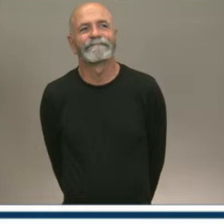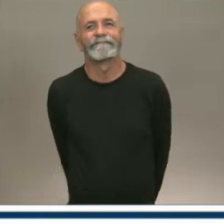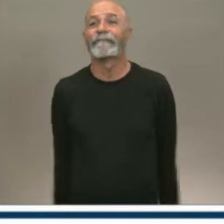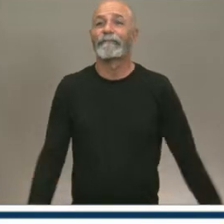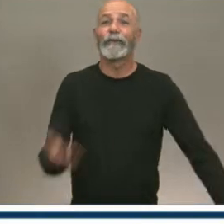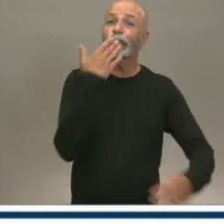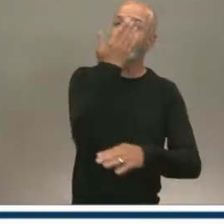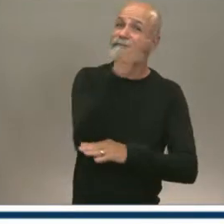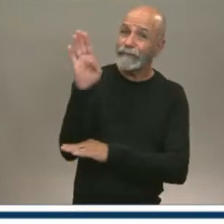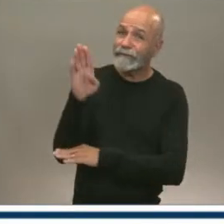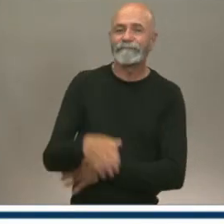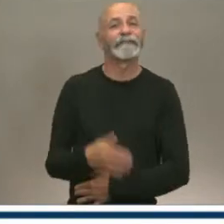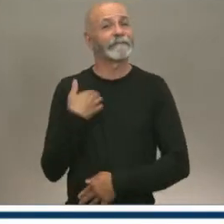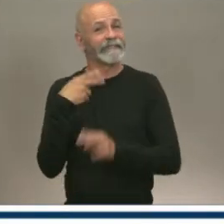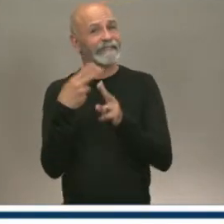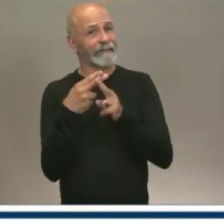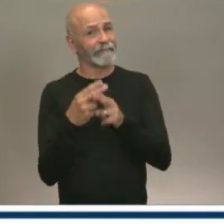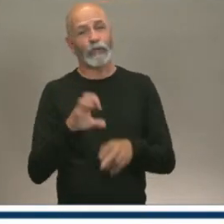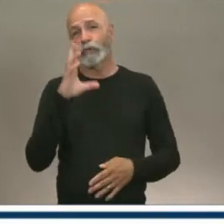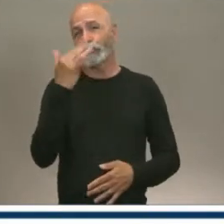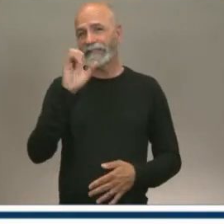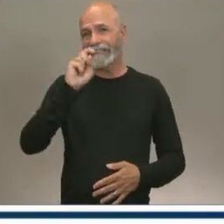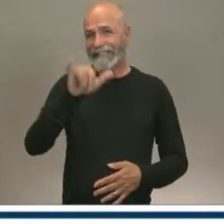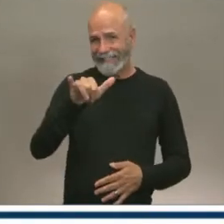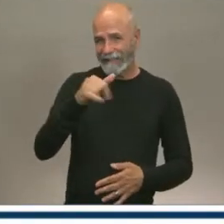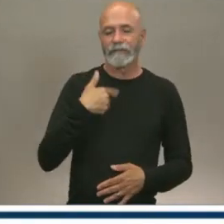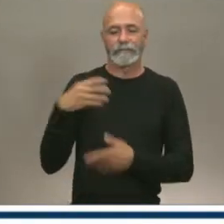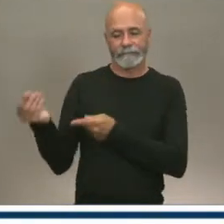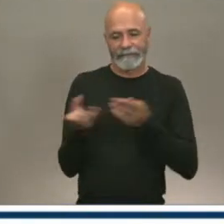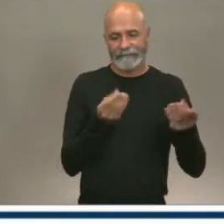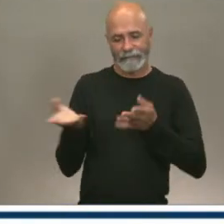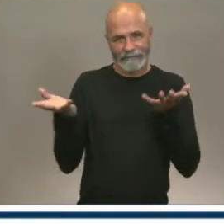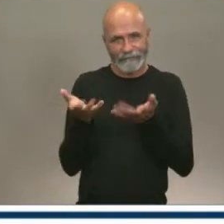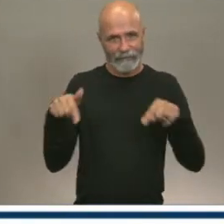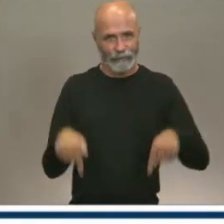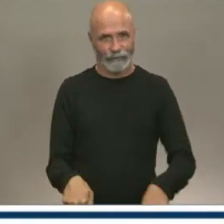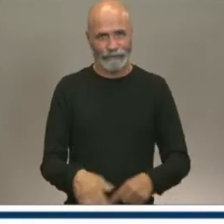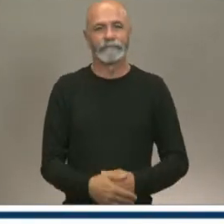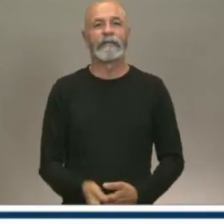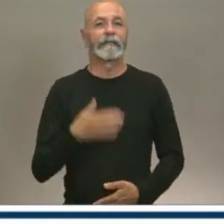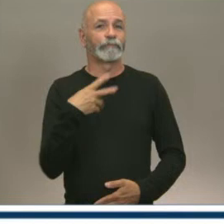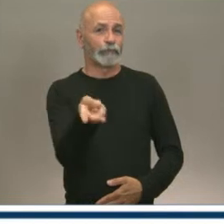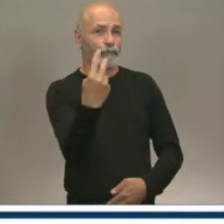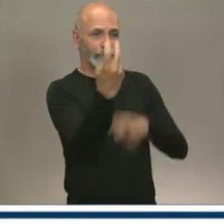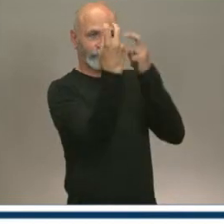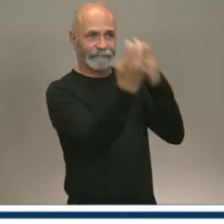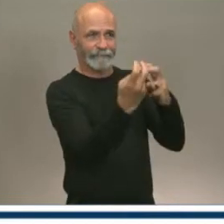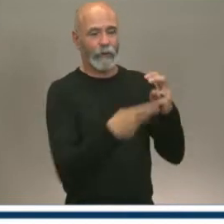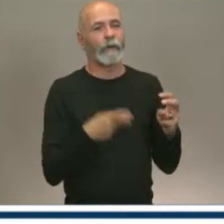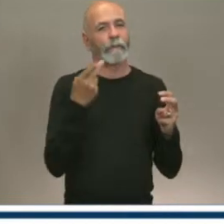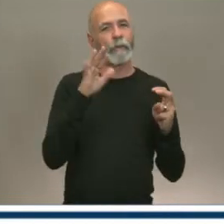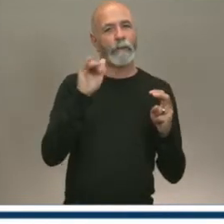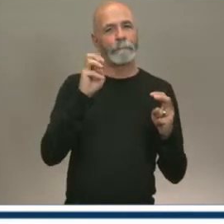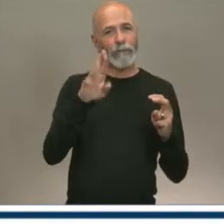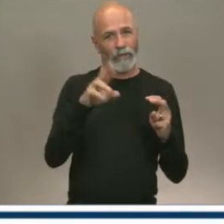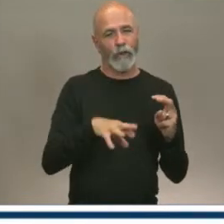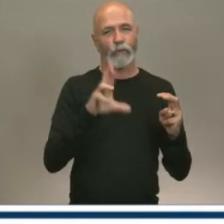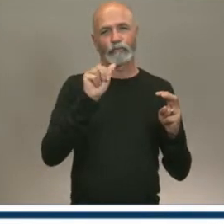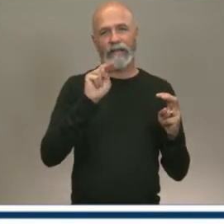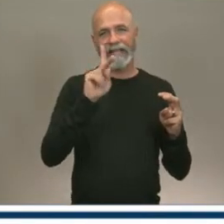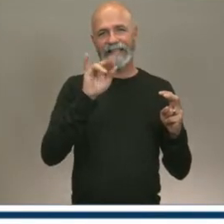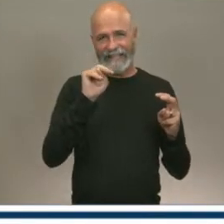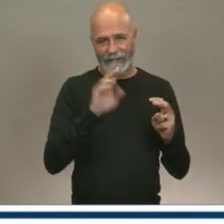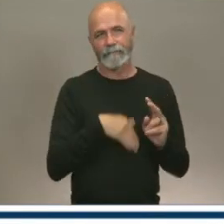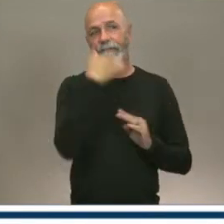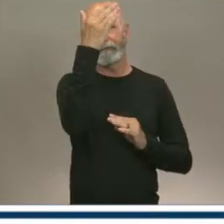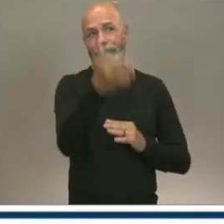Good afternoon, everyone. My name is Christy Matheson, and I'll be your moderator for today's press briefing. Before we begin, I'd like to introduce the Premier of Nova Scotia, the Honourable Ian Rankin,